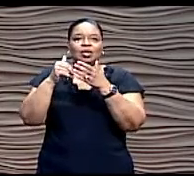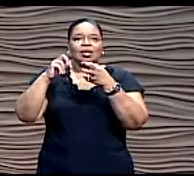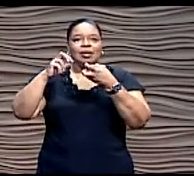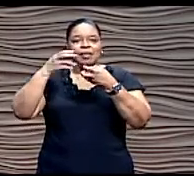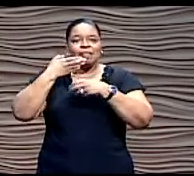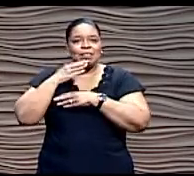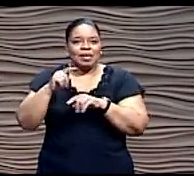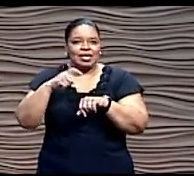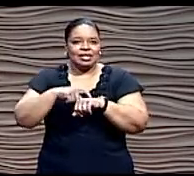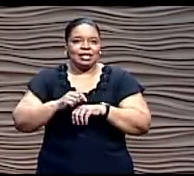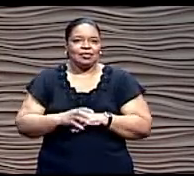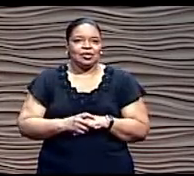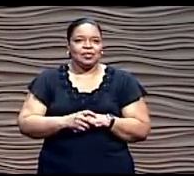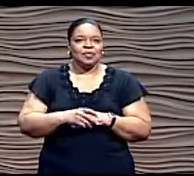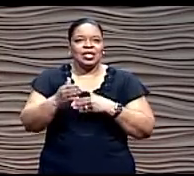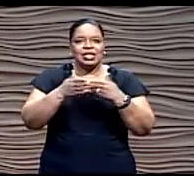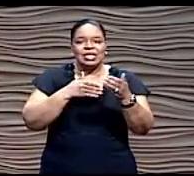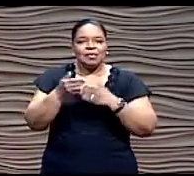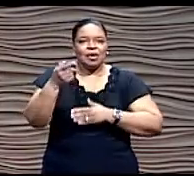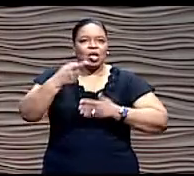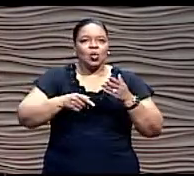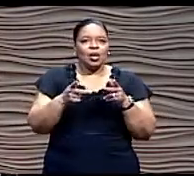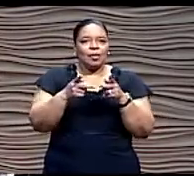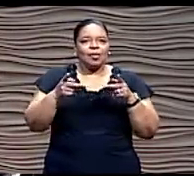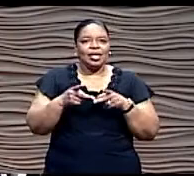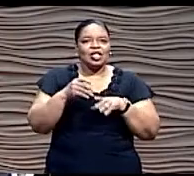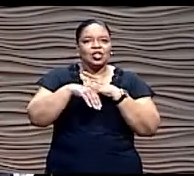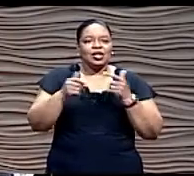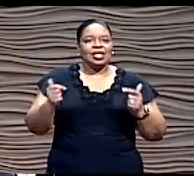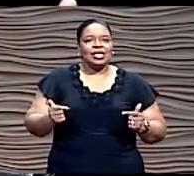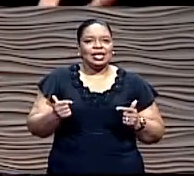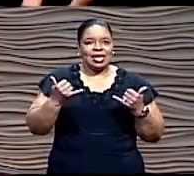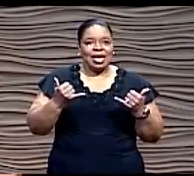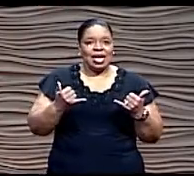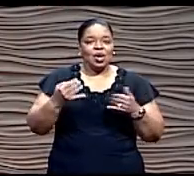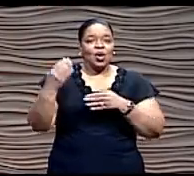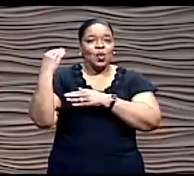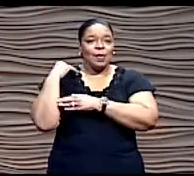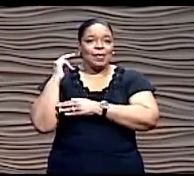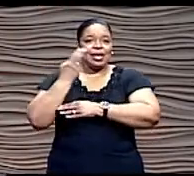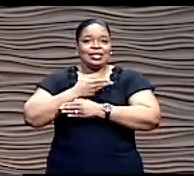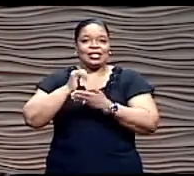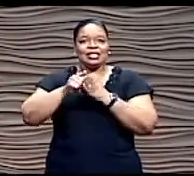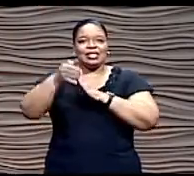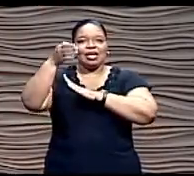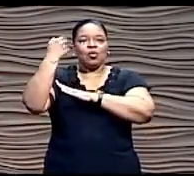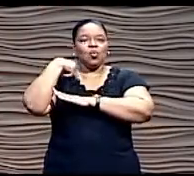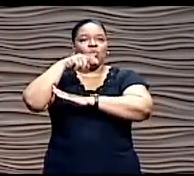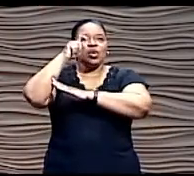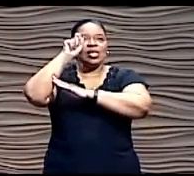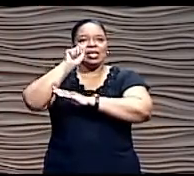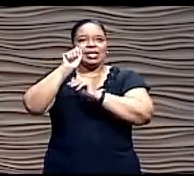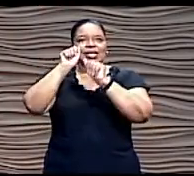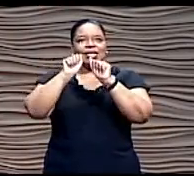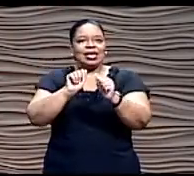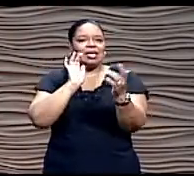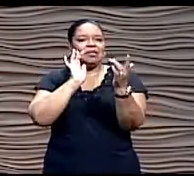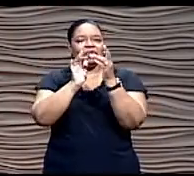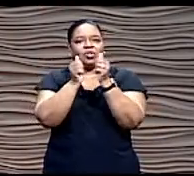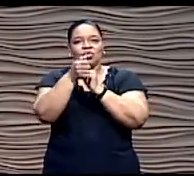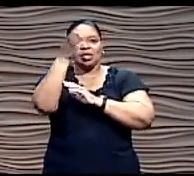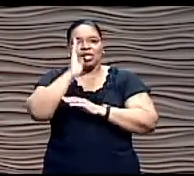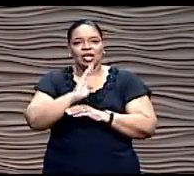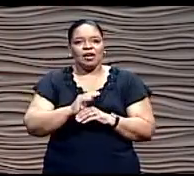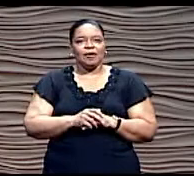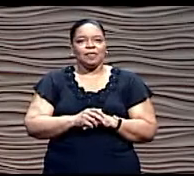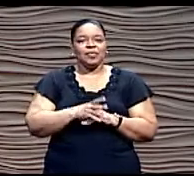Whatever position you may be in, it just reminds us that God is accessible to us and he comes to us.